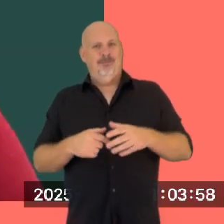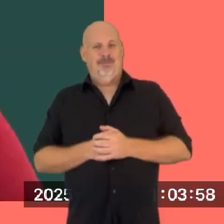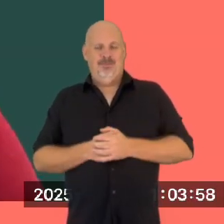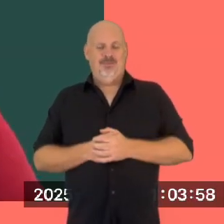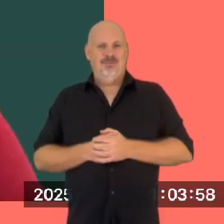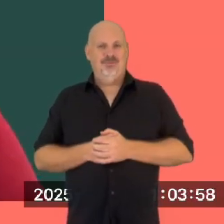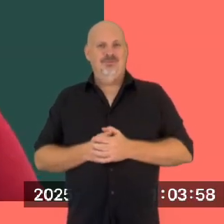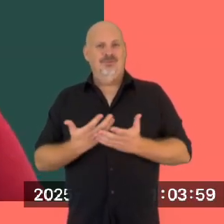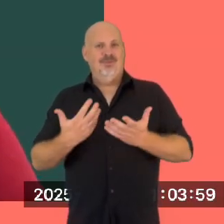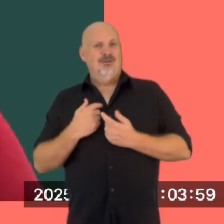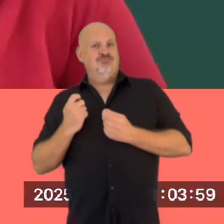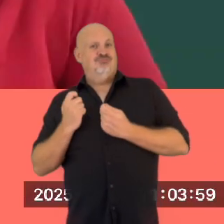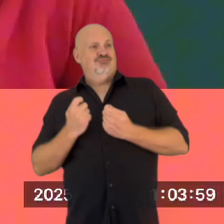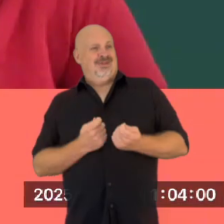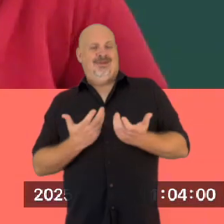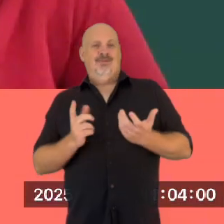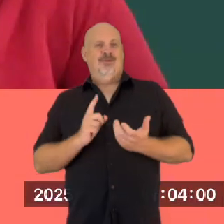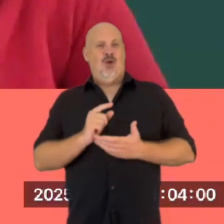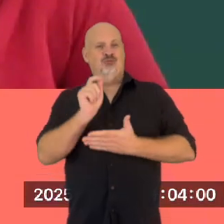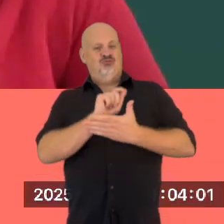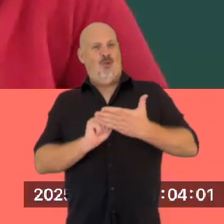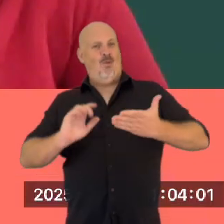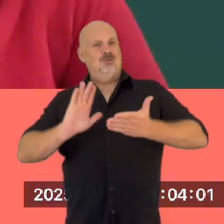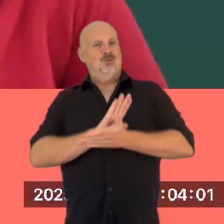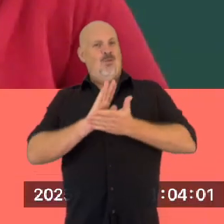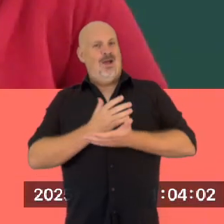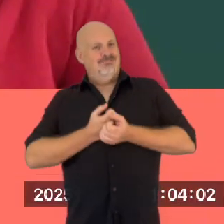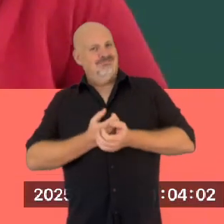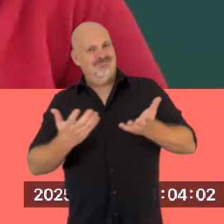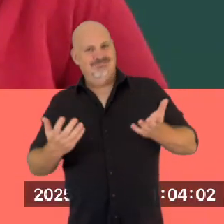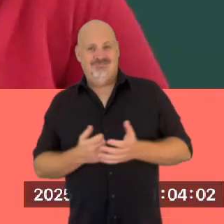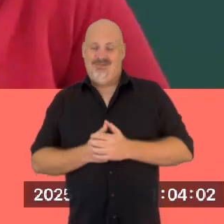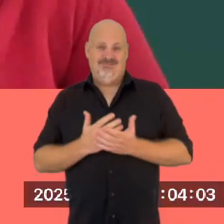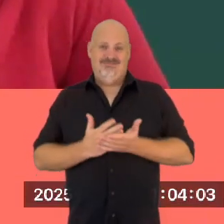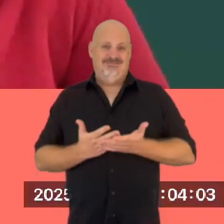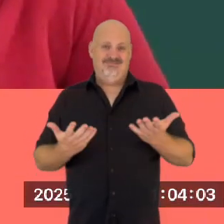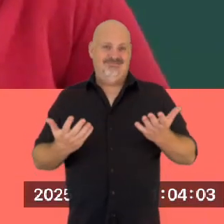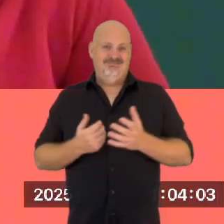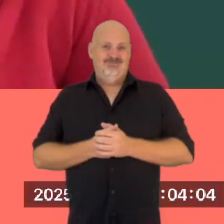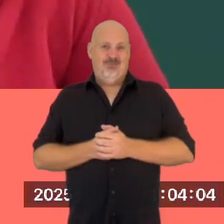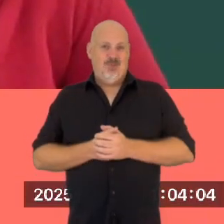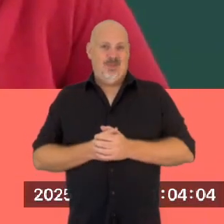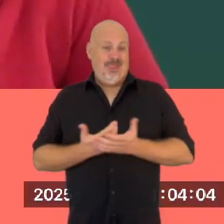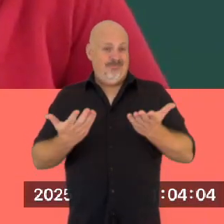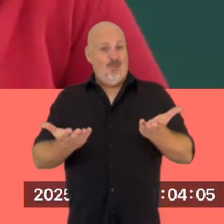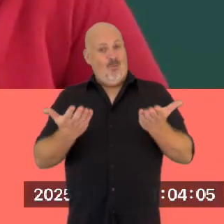be back here at Hospital Rooms, bringing some drawing joy to us all.